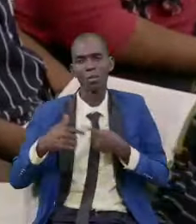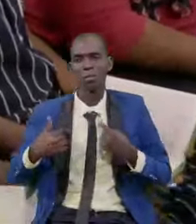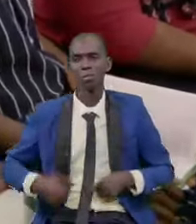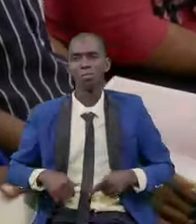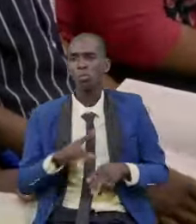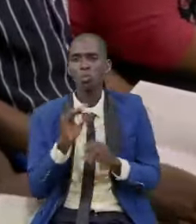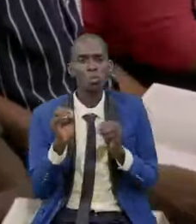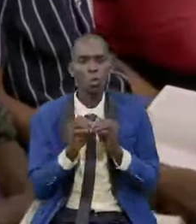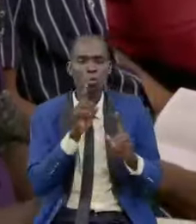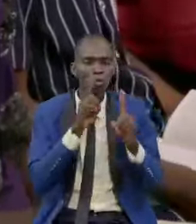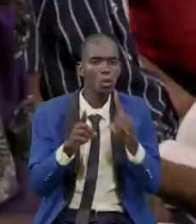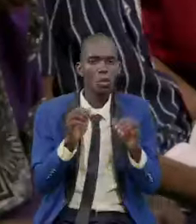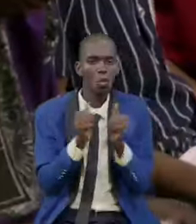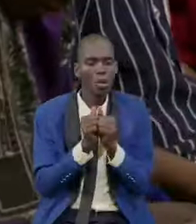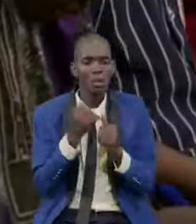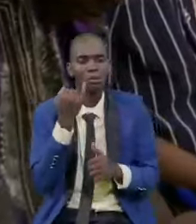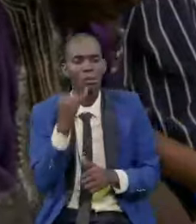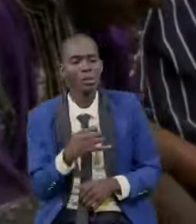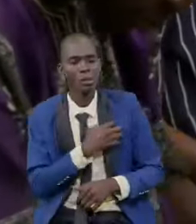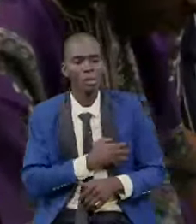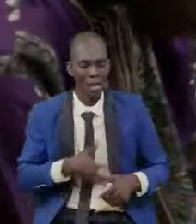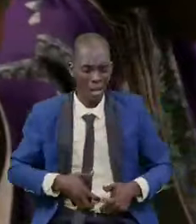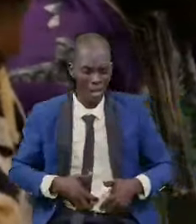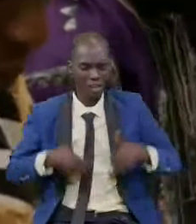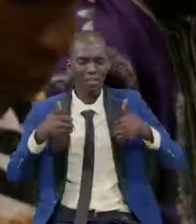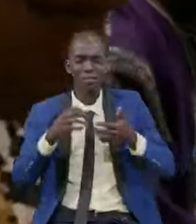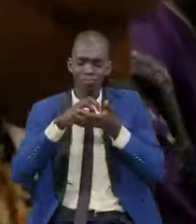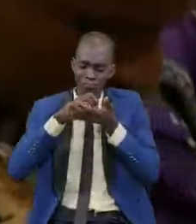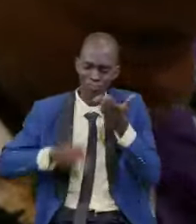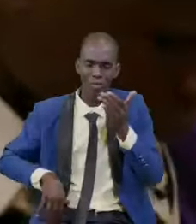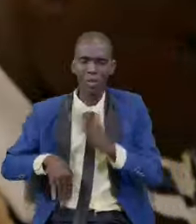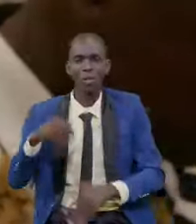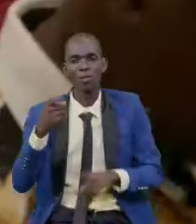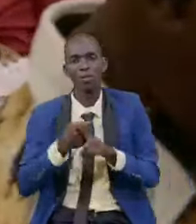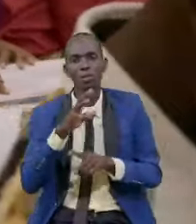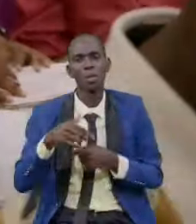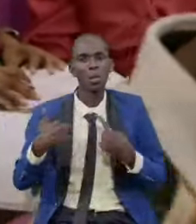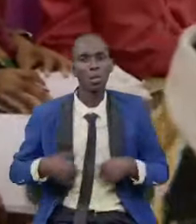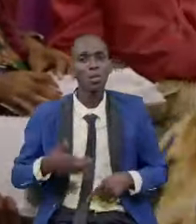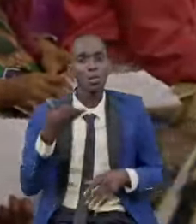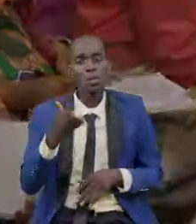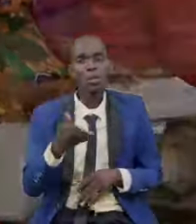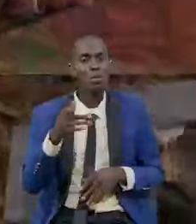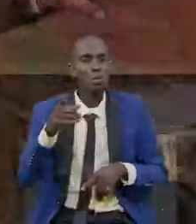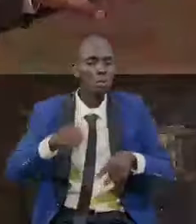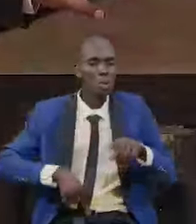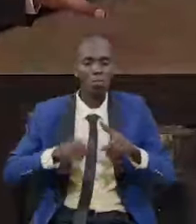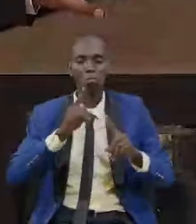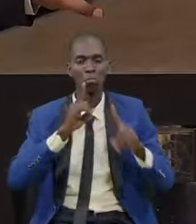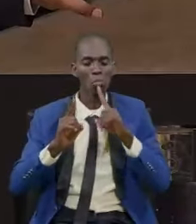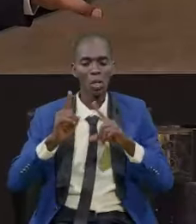of jealousy, anger away from the heart. So there are no words of anger